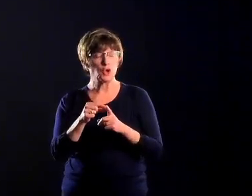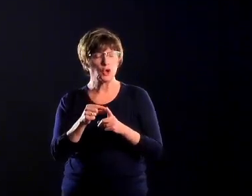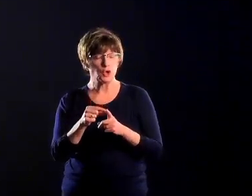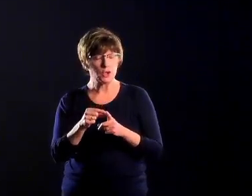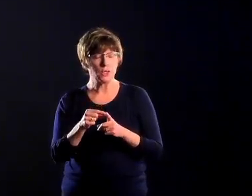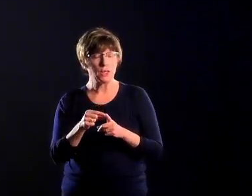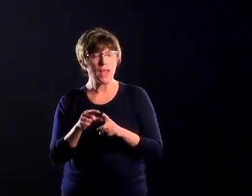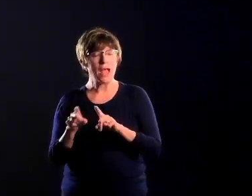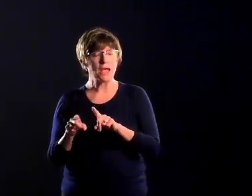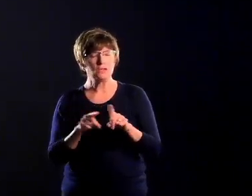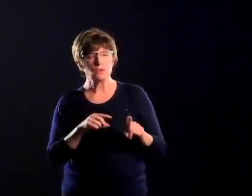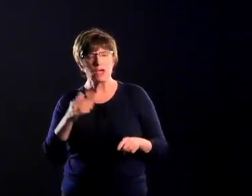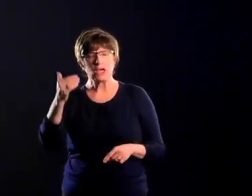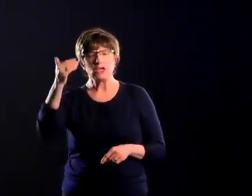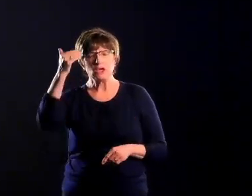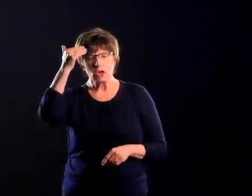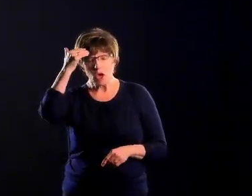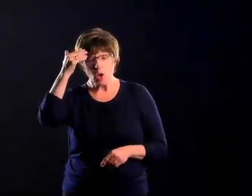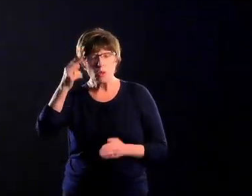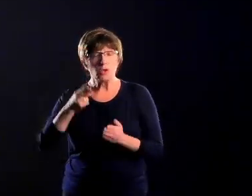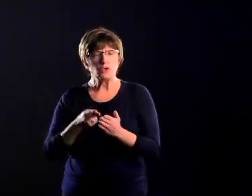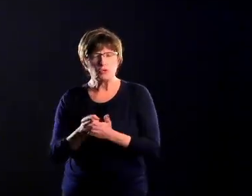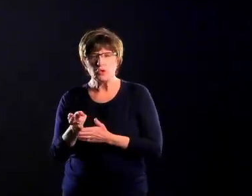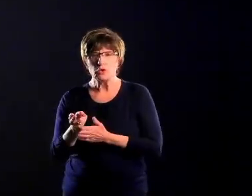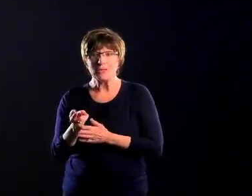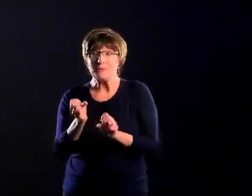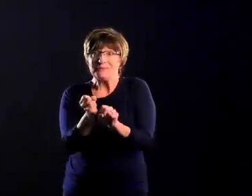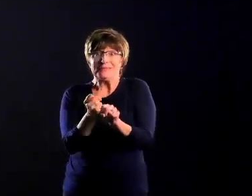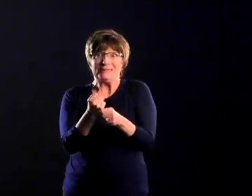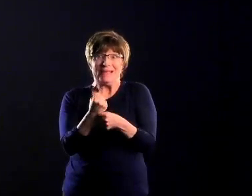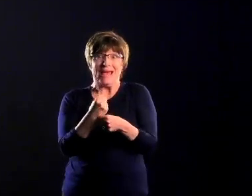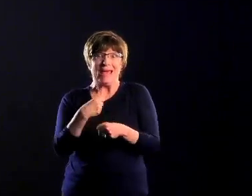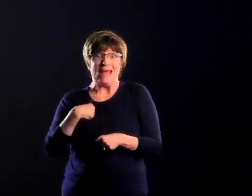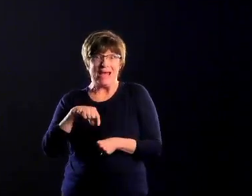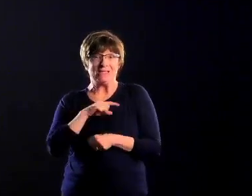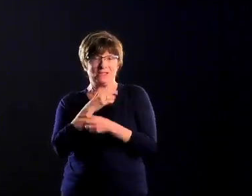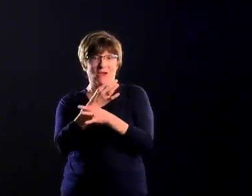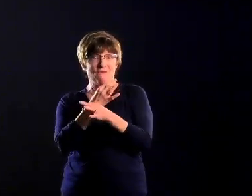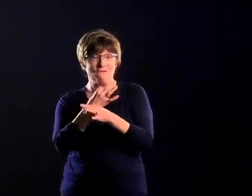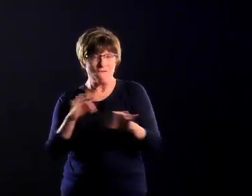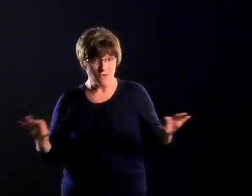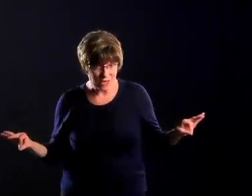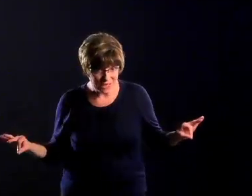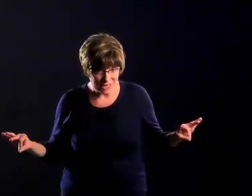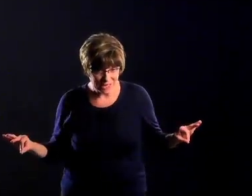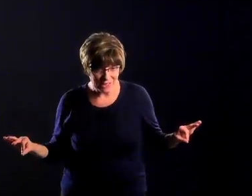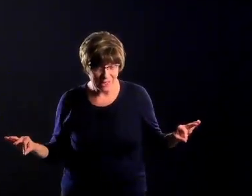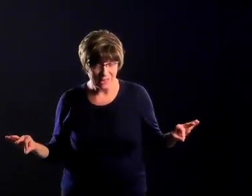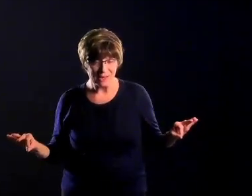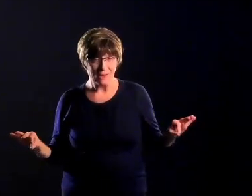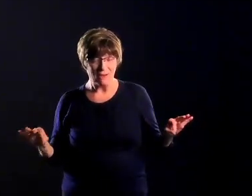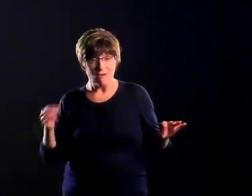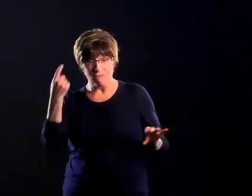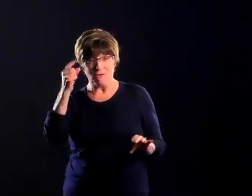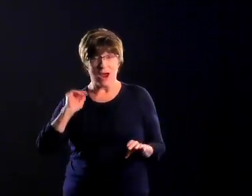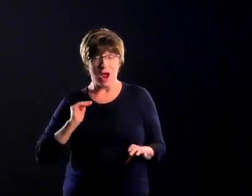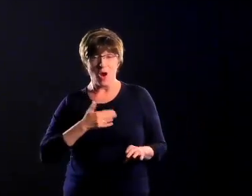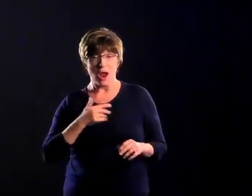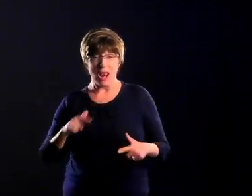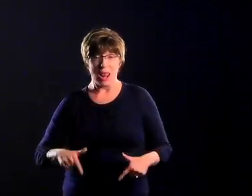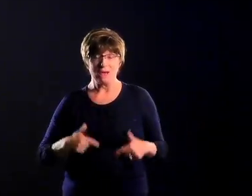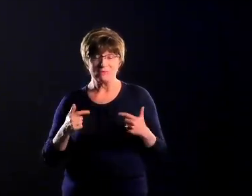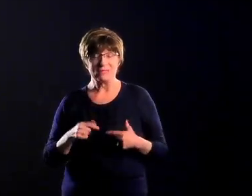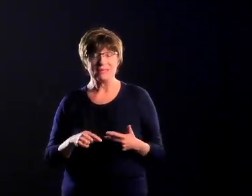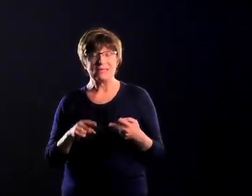the truth will set us free. There's something freeing about knowing God's truth for our lives. A second